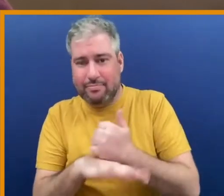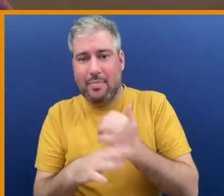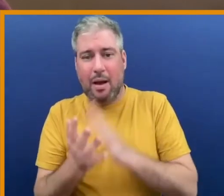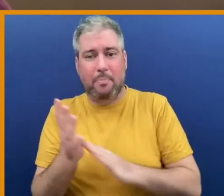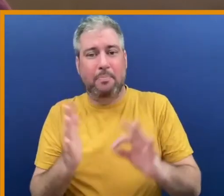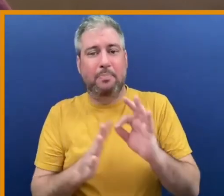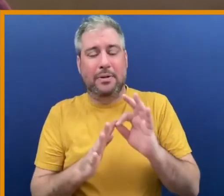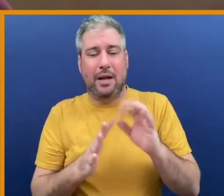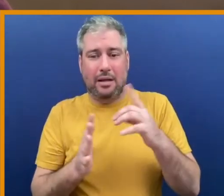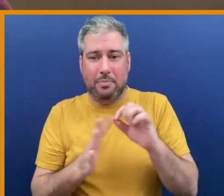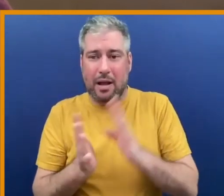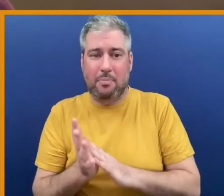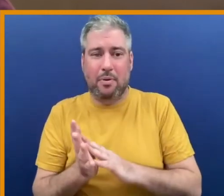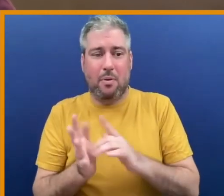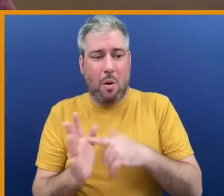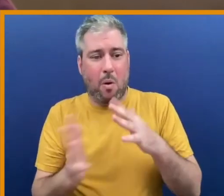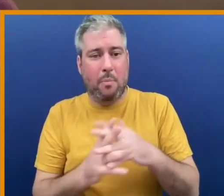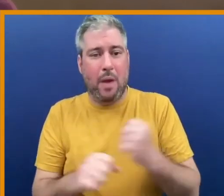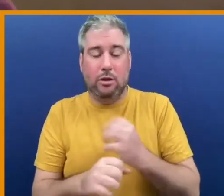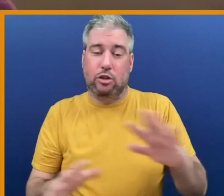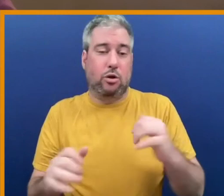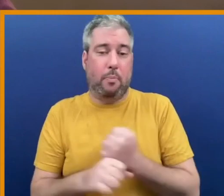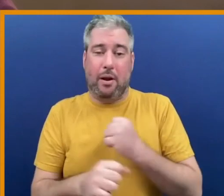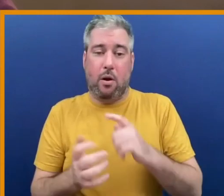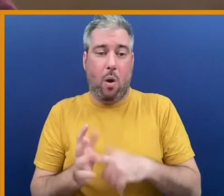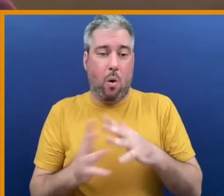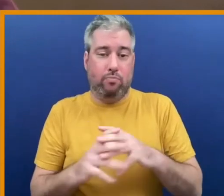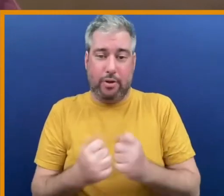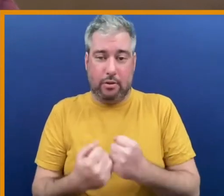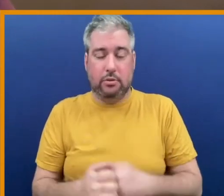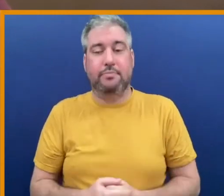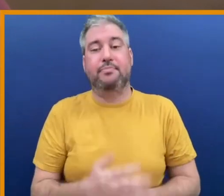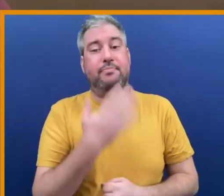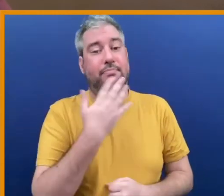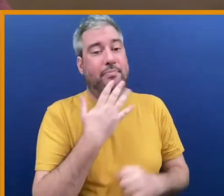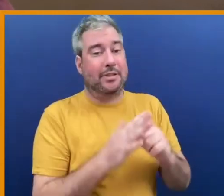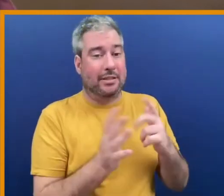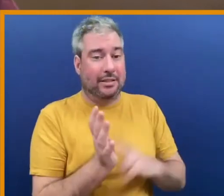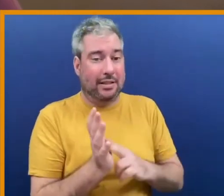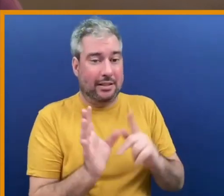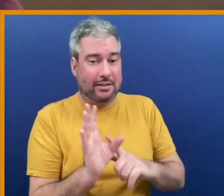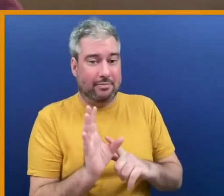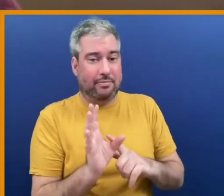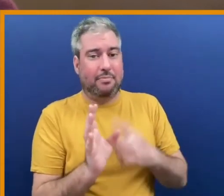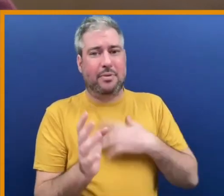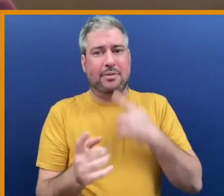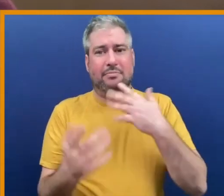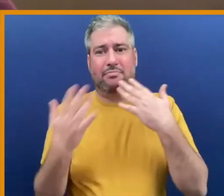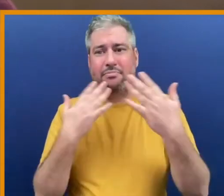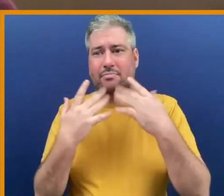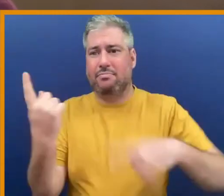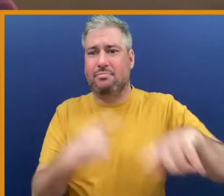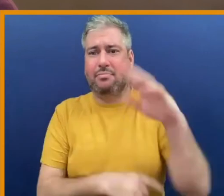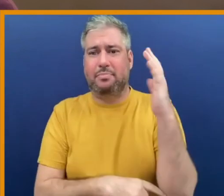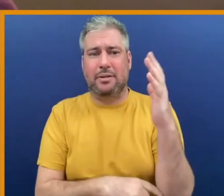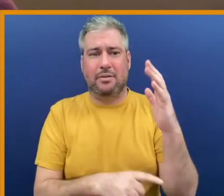Thank you very much, Danny. And I'd like to thank all the rest of the speakers as well for keeping to time, because we have, in fact, managed to call all the